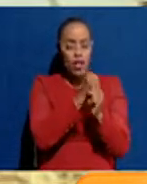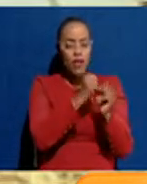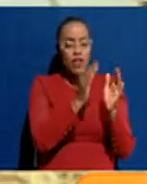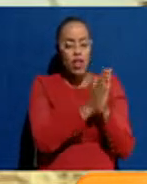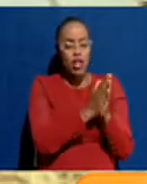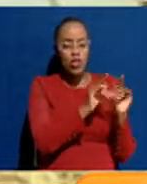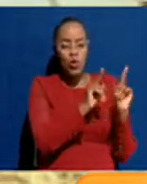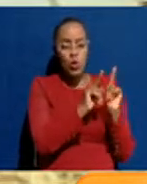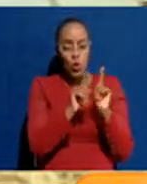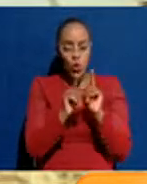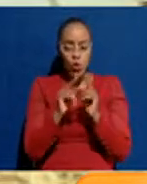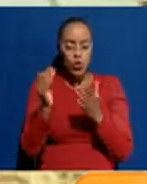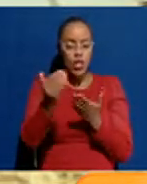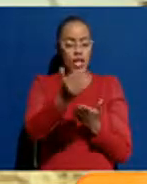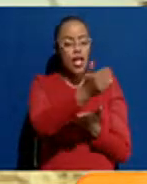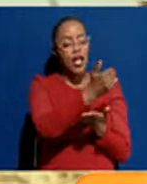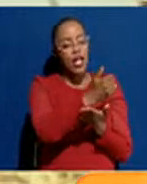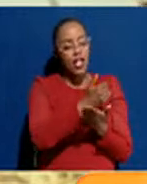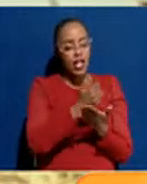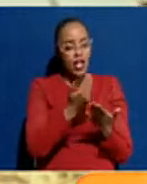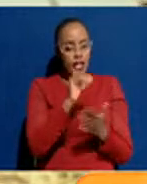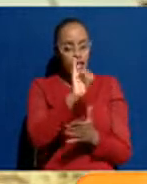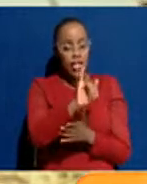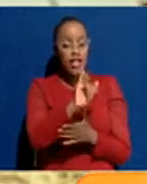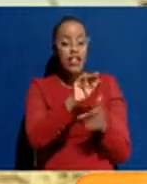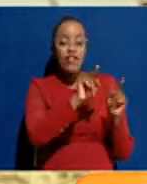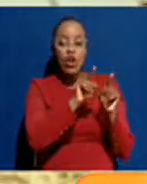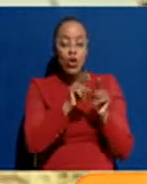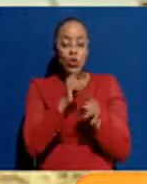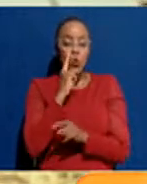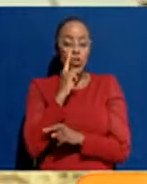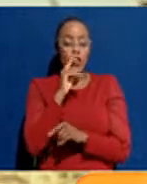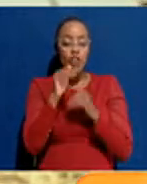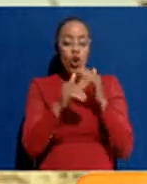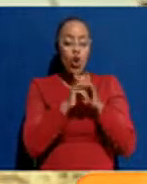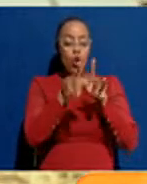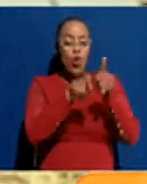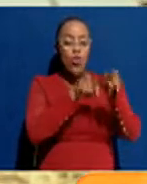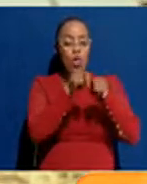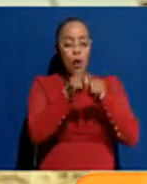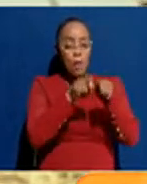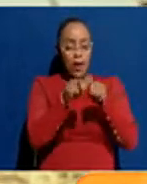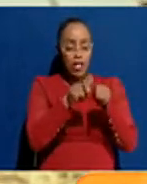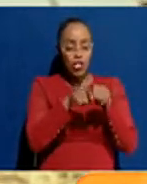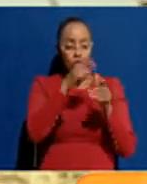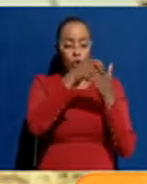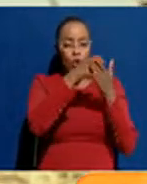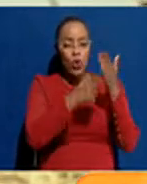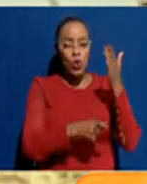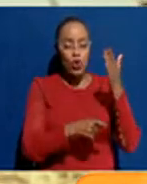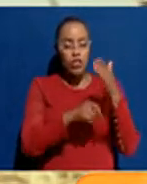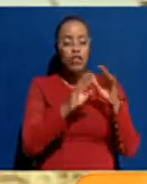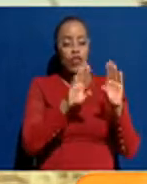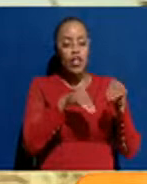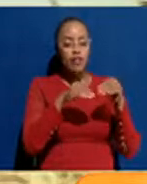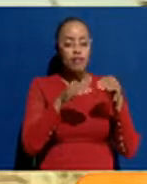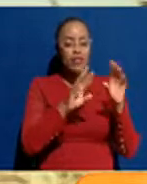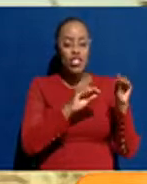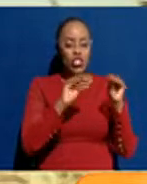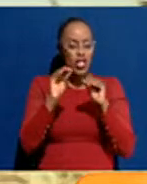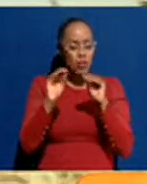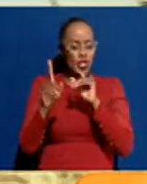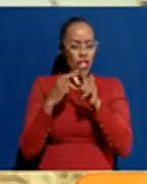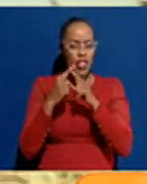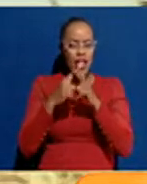cost recovery in terms of capital investment. It will also look at all the operational O&M costs for the transmission lights, and